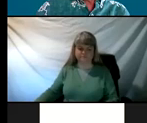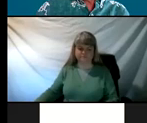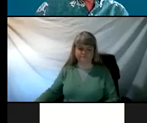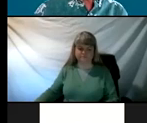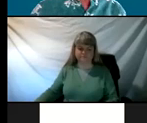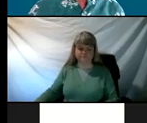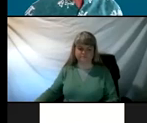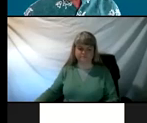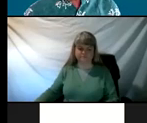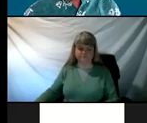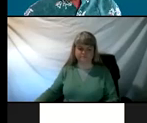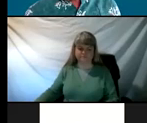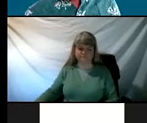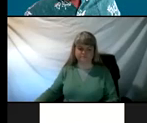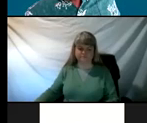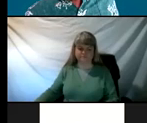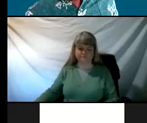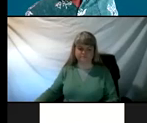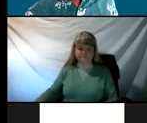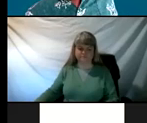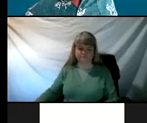lot to our conference.